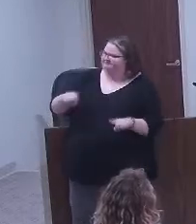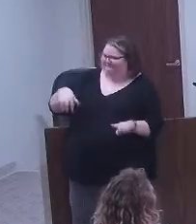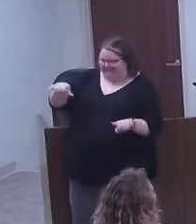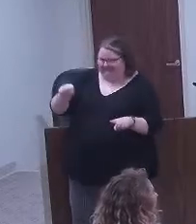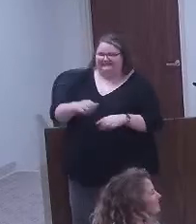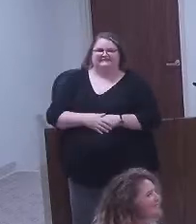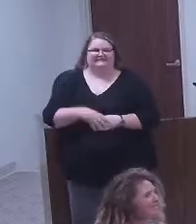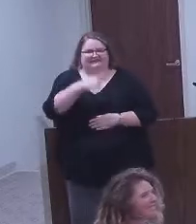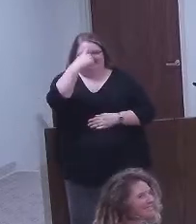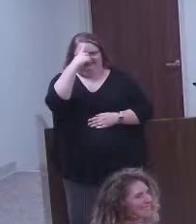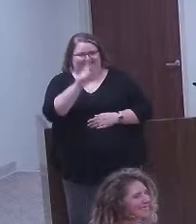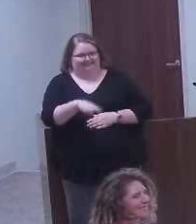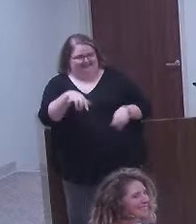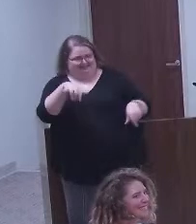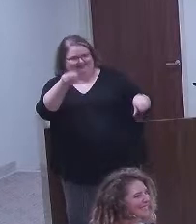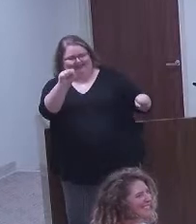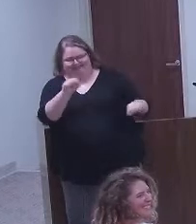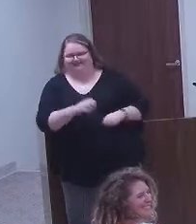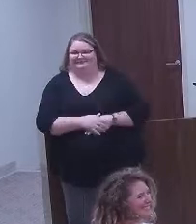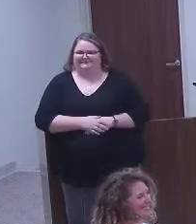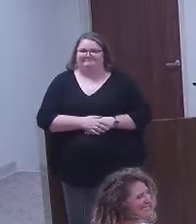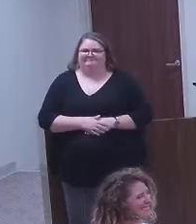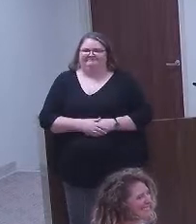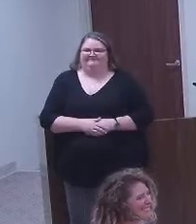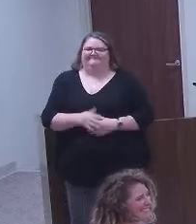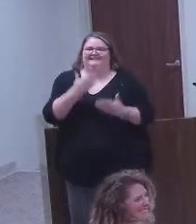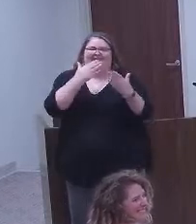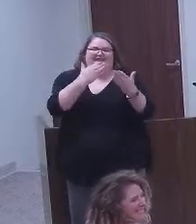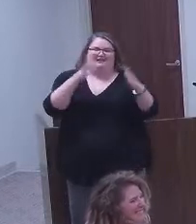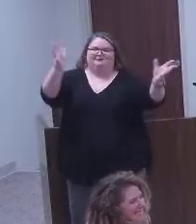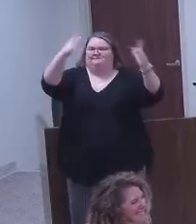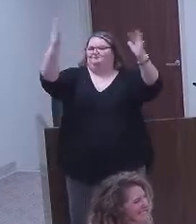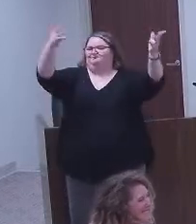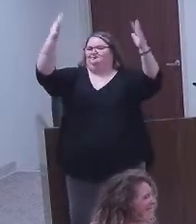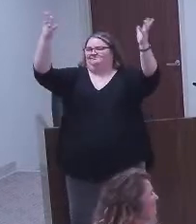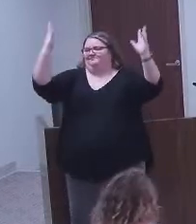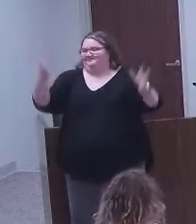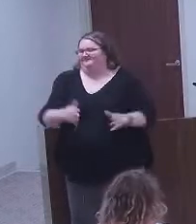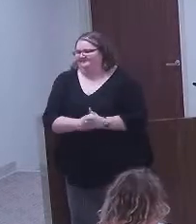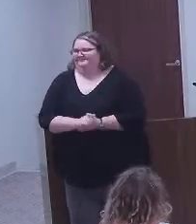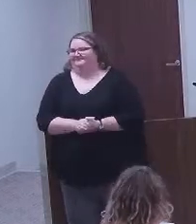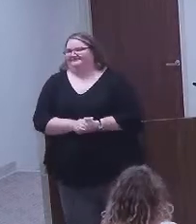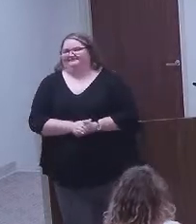Dreehouse? Commissioner Summer Dumas? Yes. Thank you.